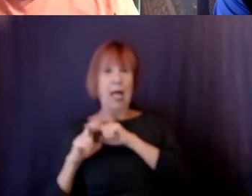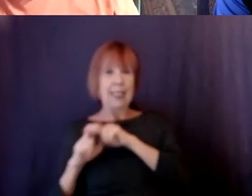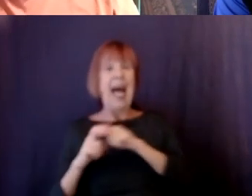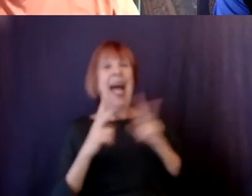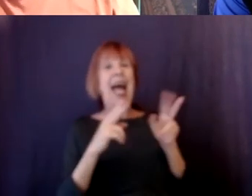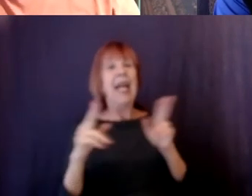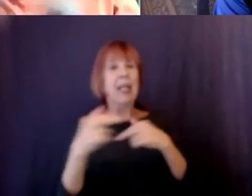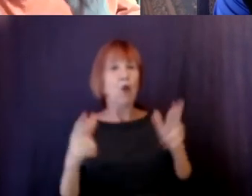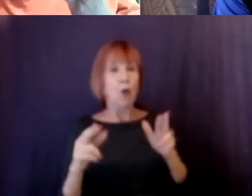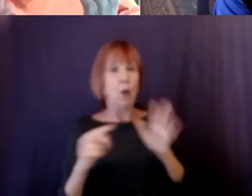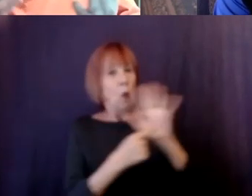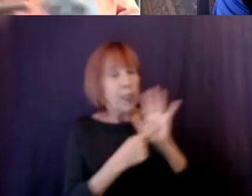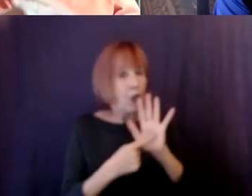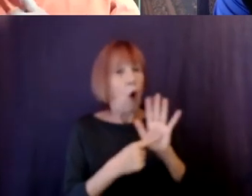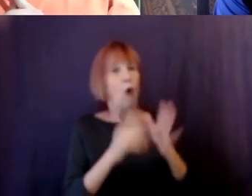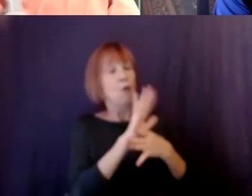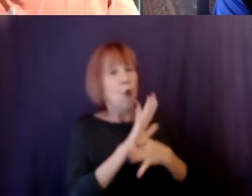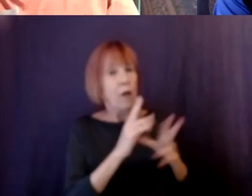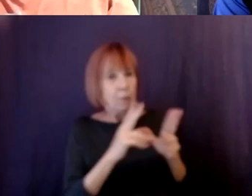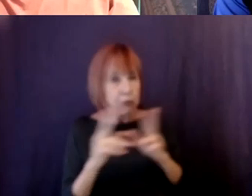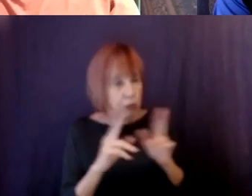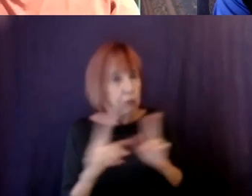footage. We got to know each other.